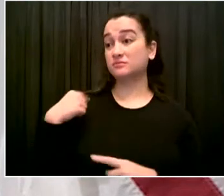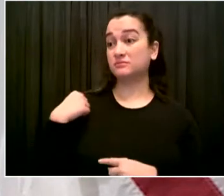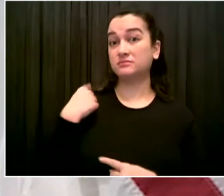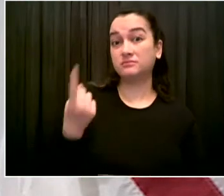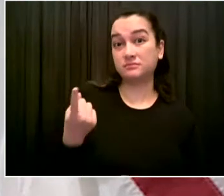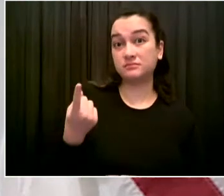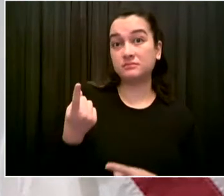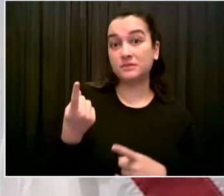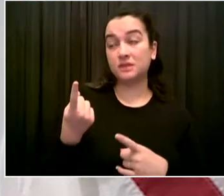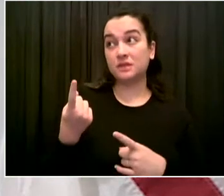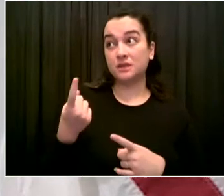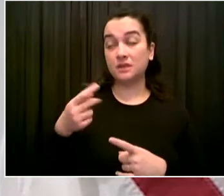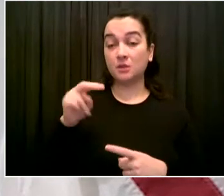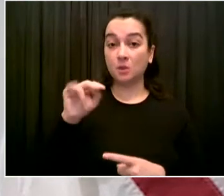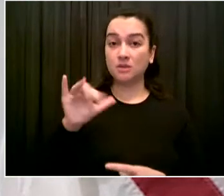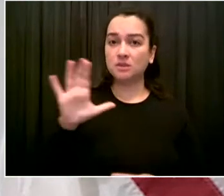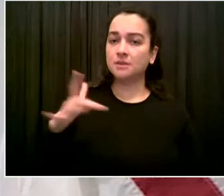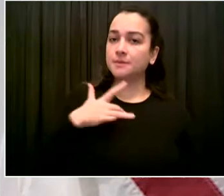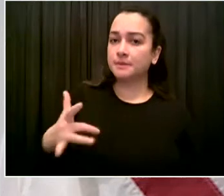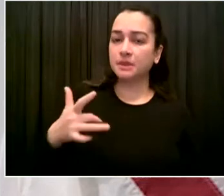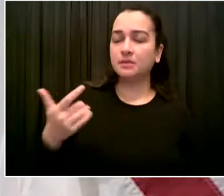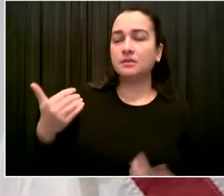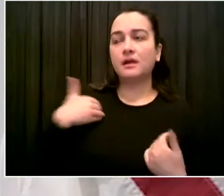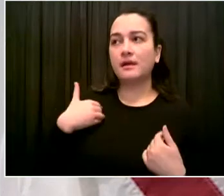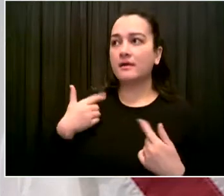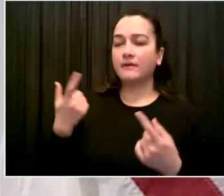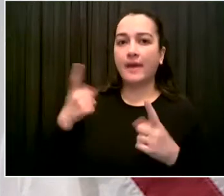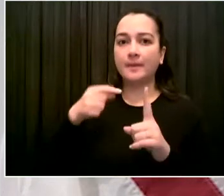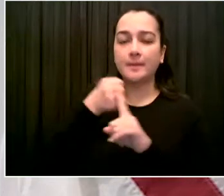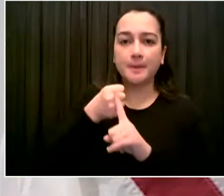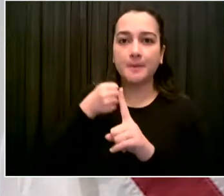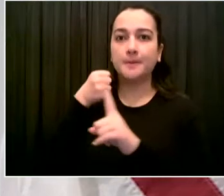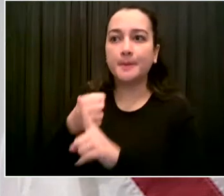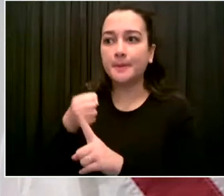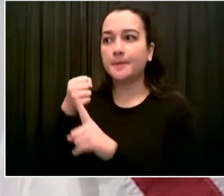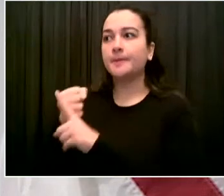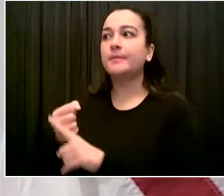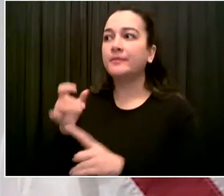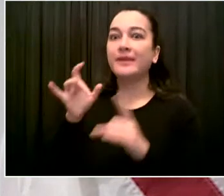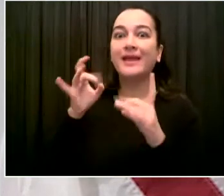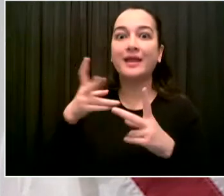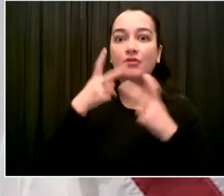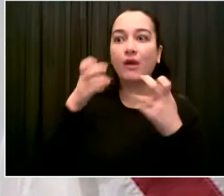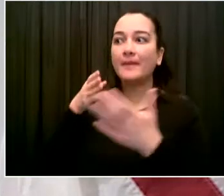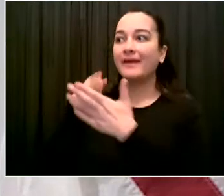hate crimes against the LGBT community in general. The